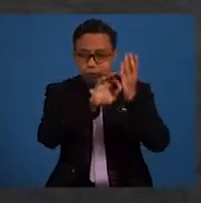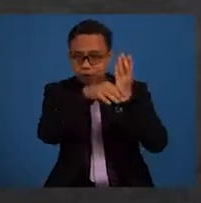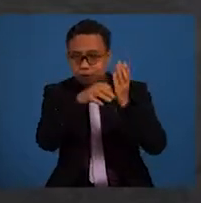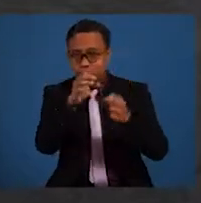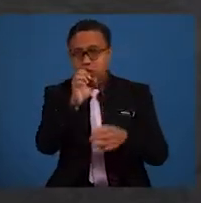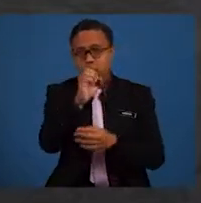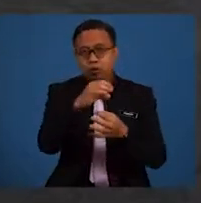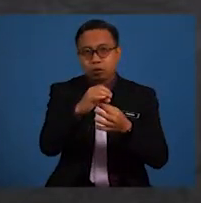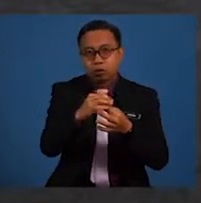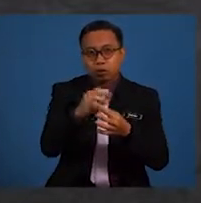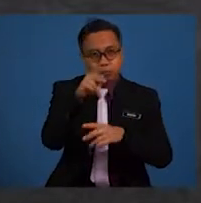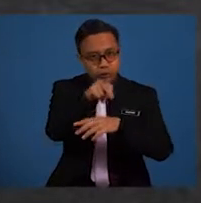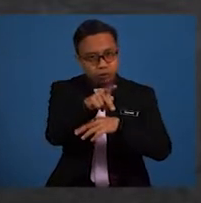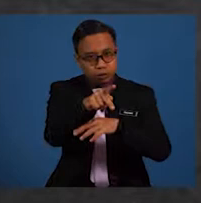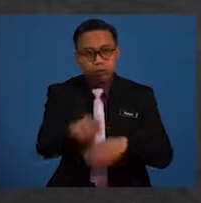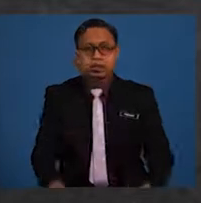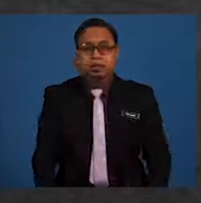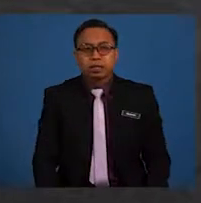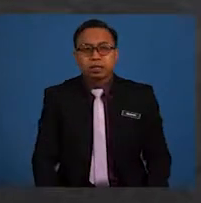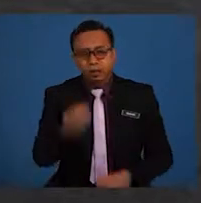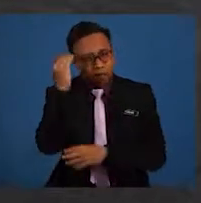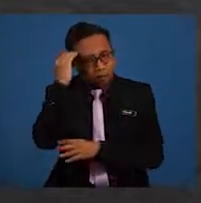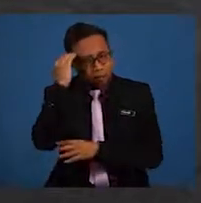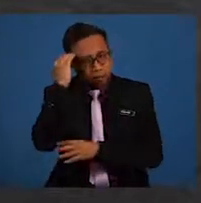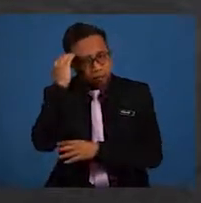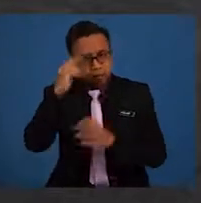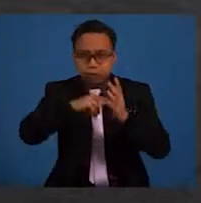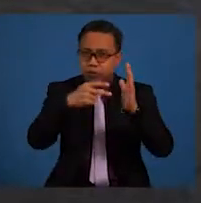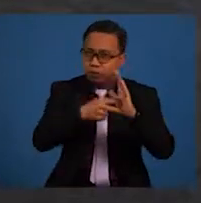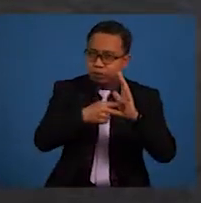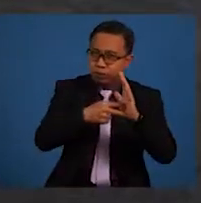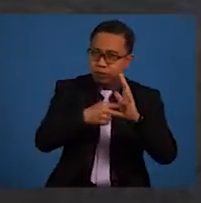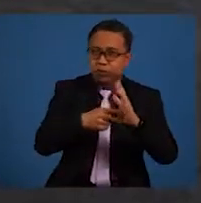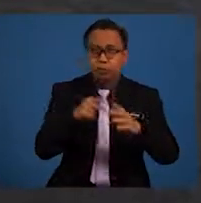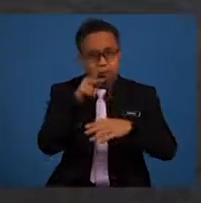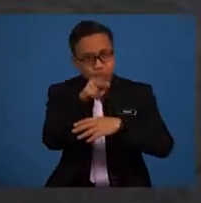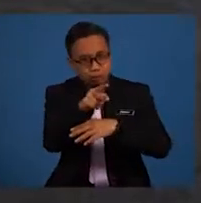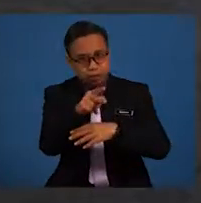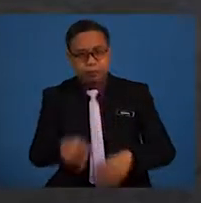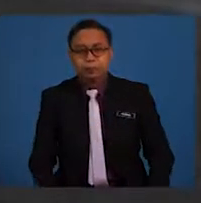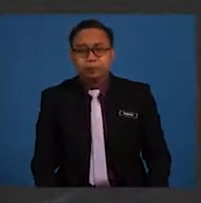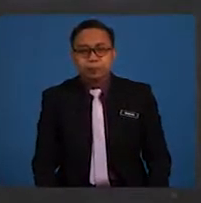punctuation, recognize meanings of punctuation.